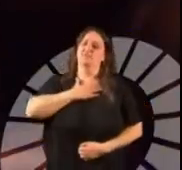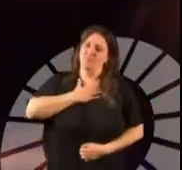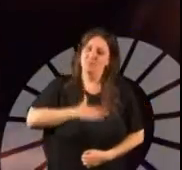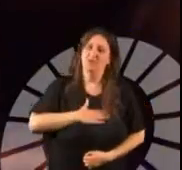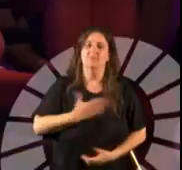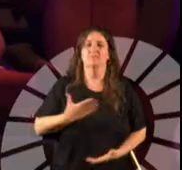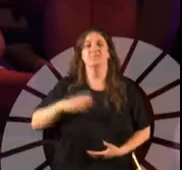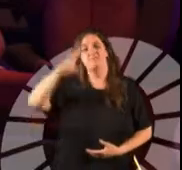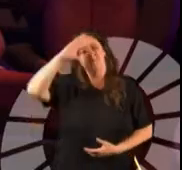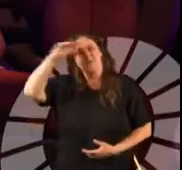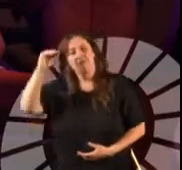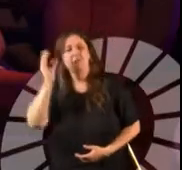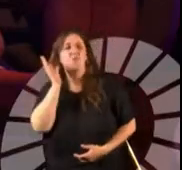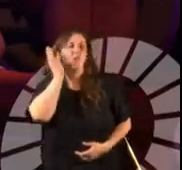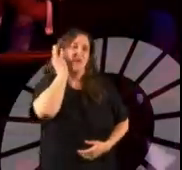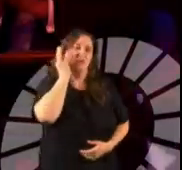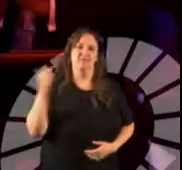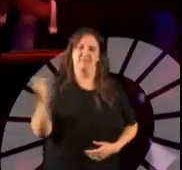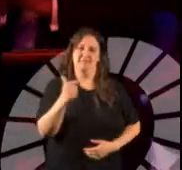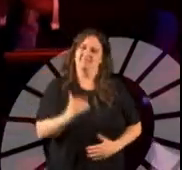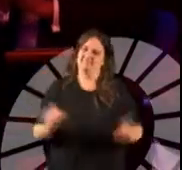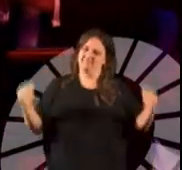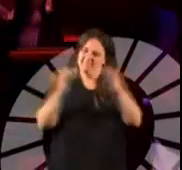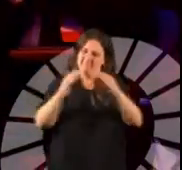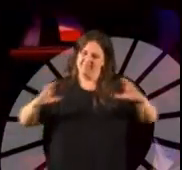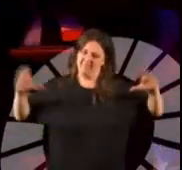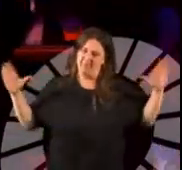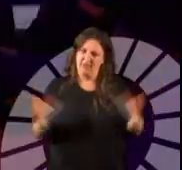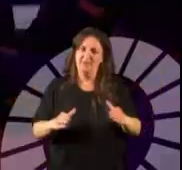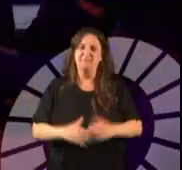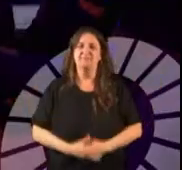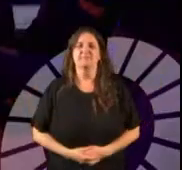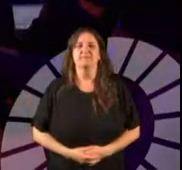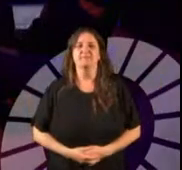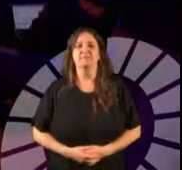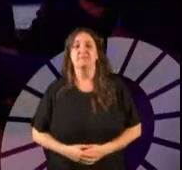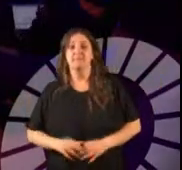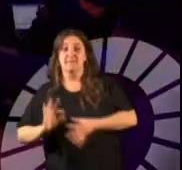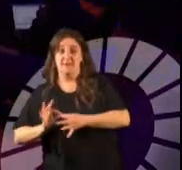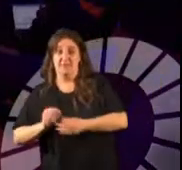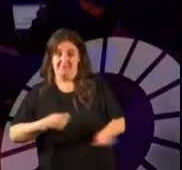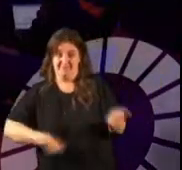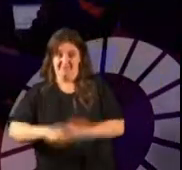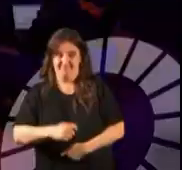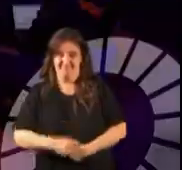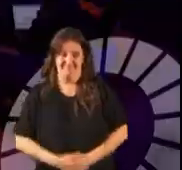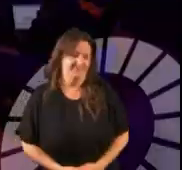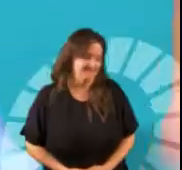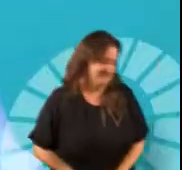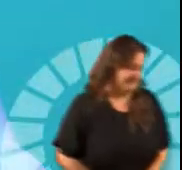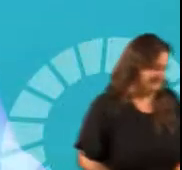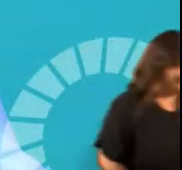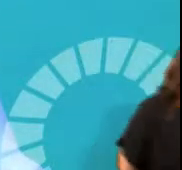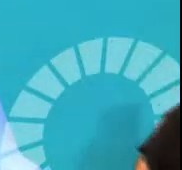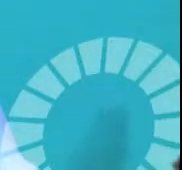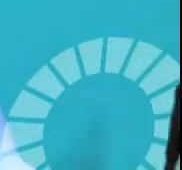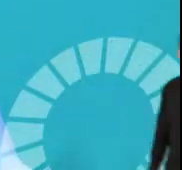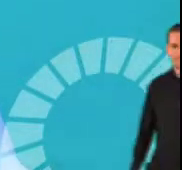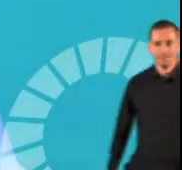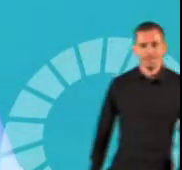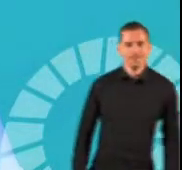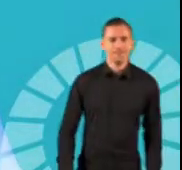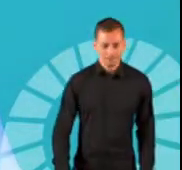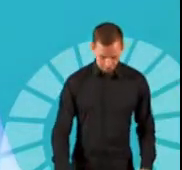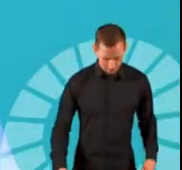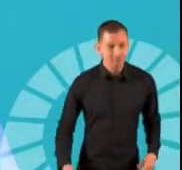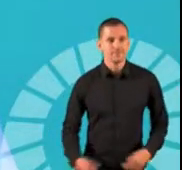Thank you so much. I will give the mic to Chantal Marekera, founders of Little Dreamers